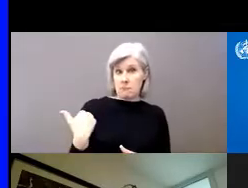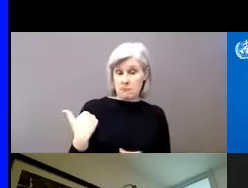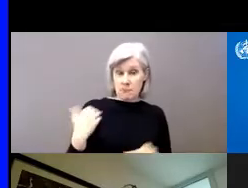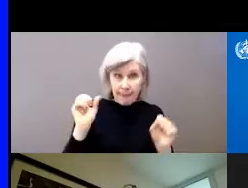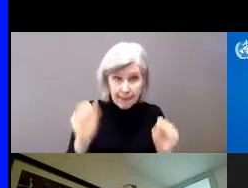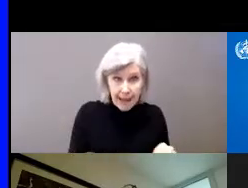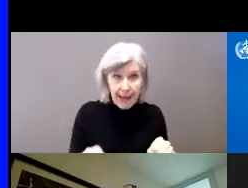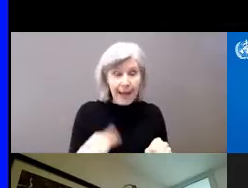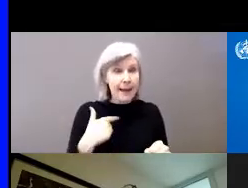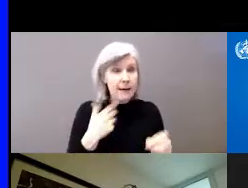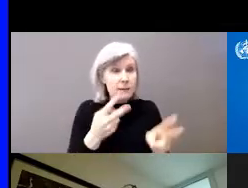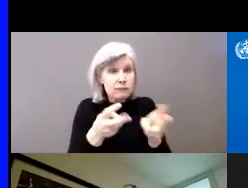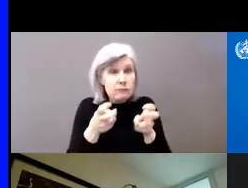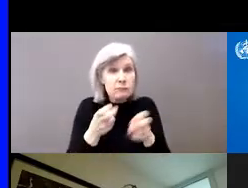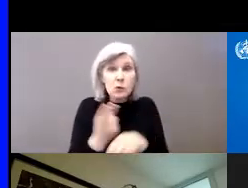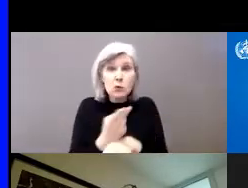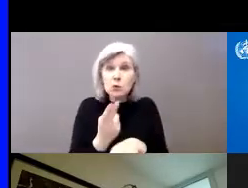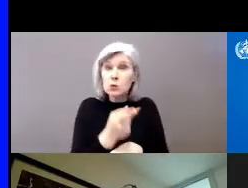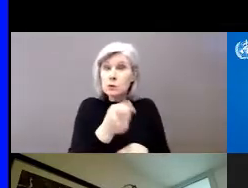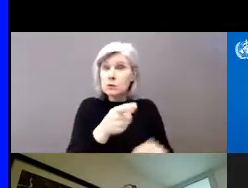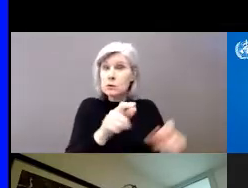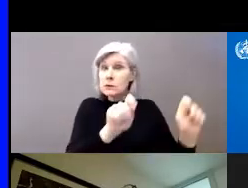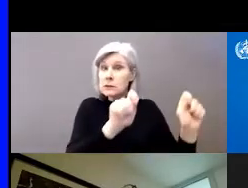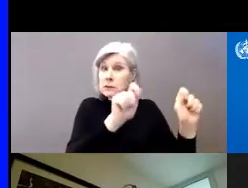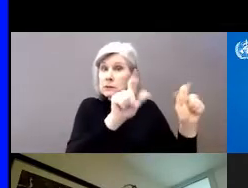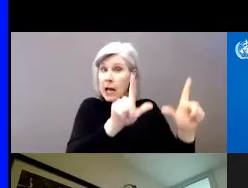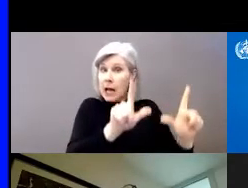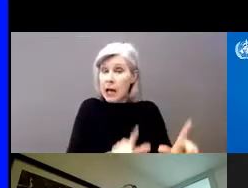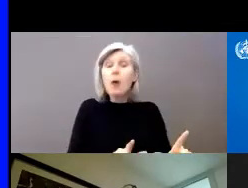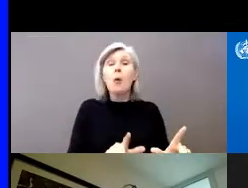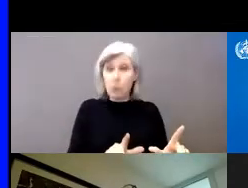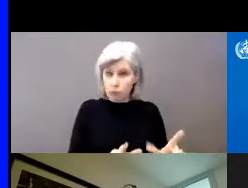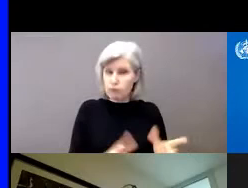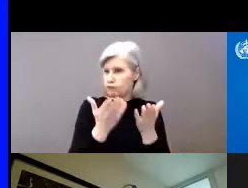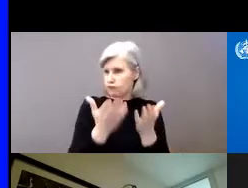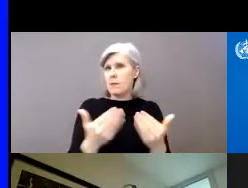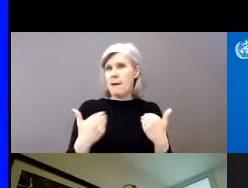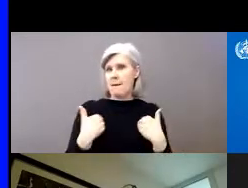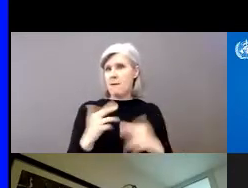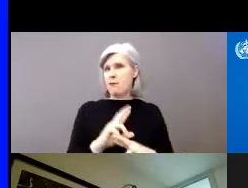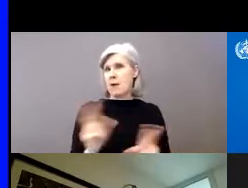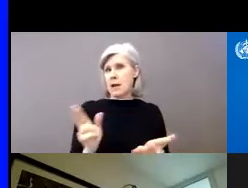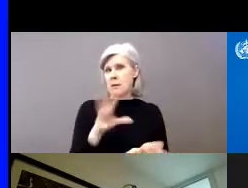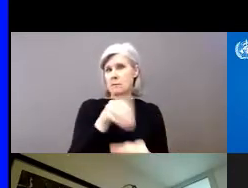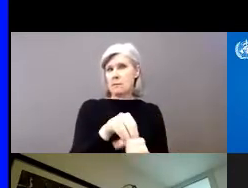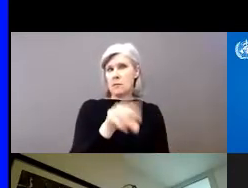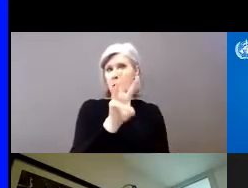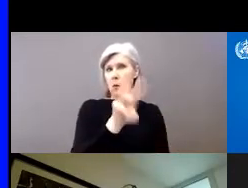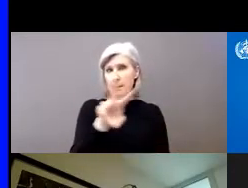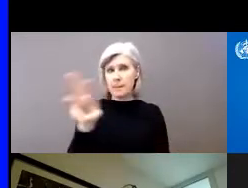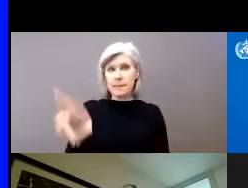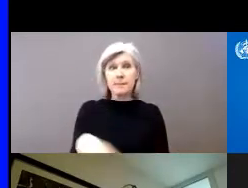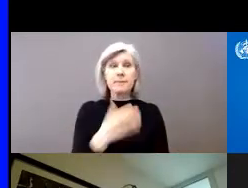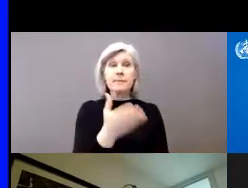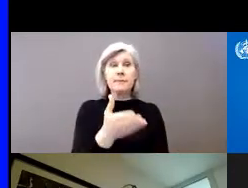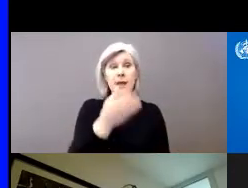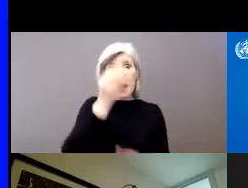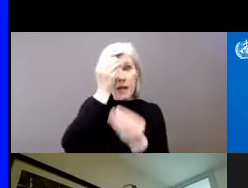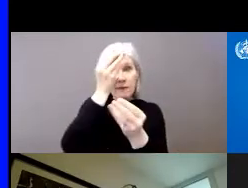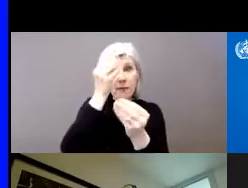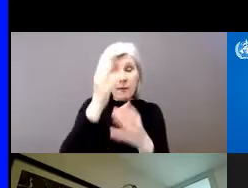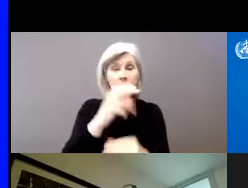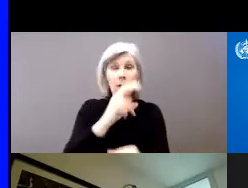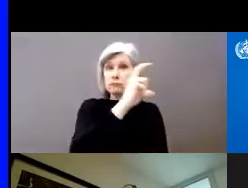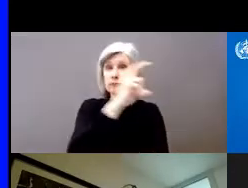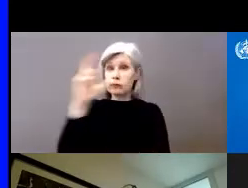available already on our website. The toolkit also includes infographics that summarize the key findings